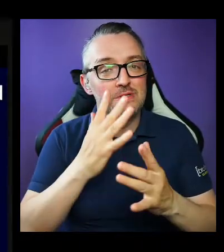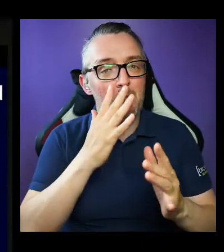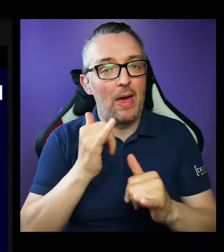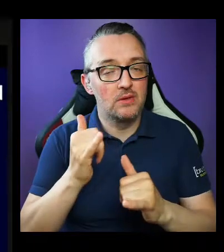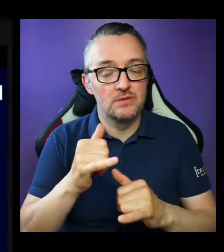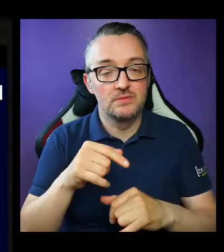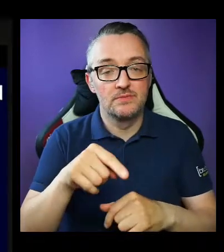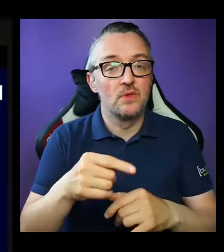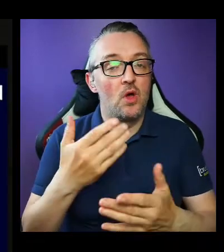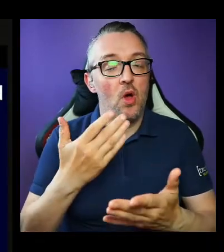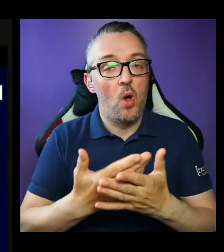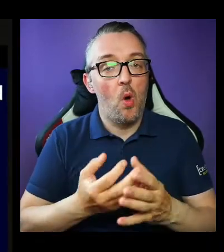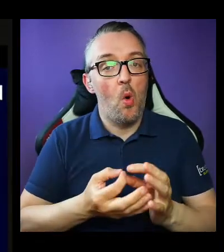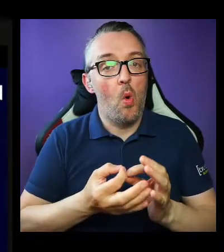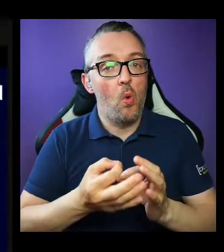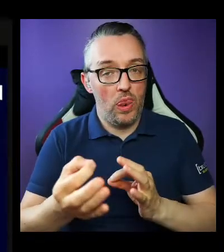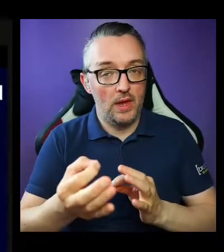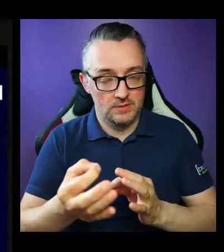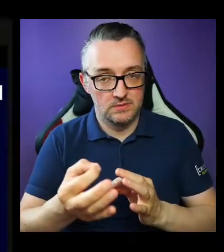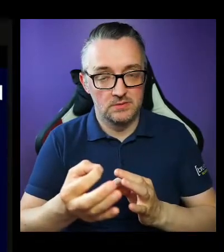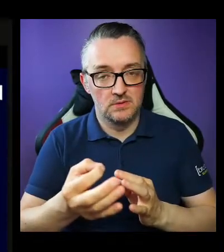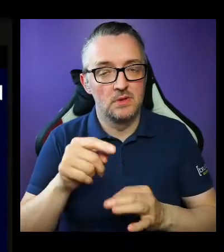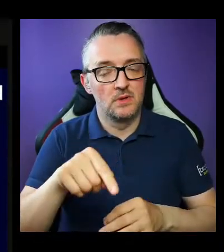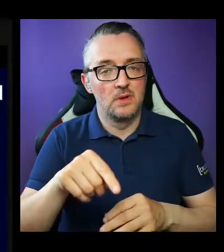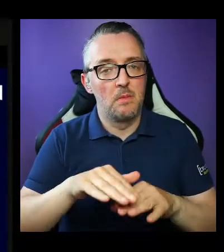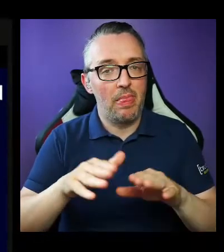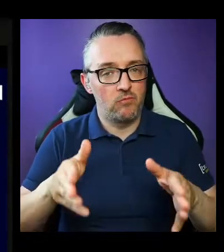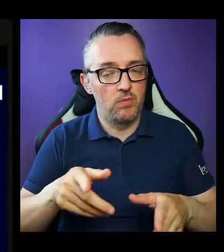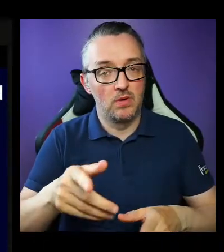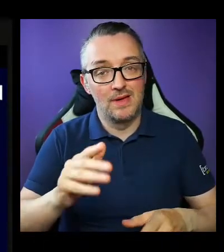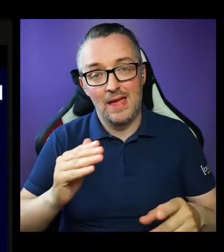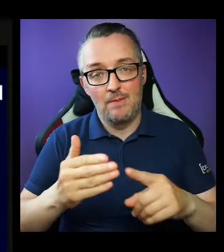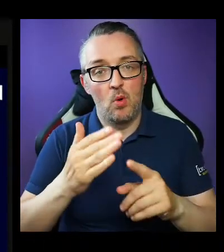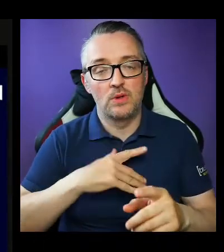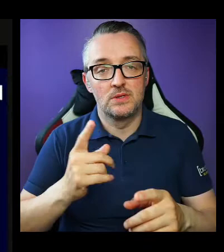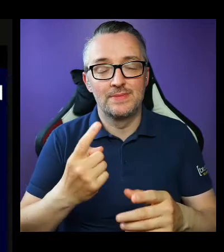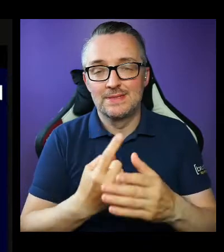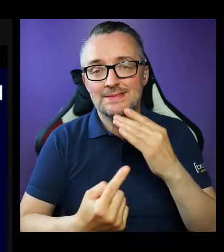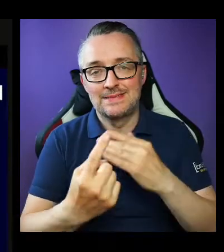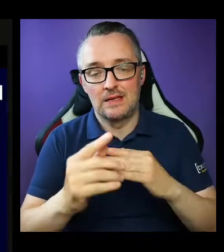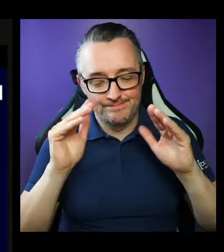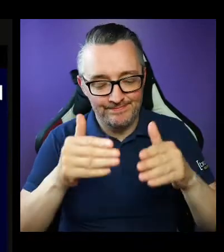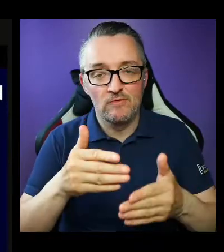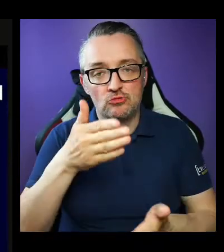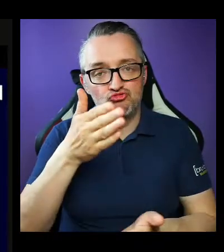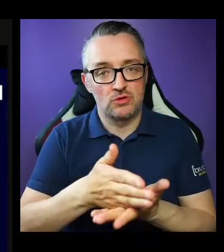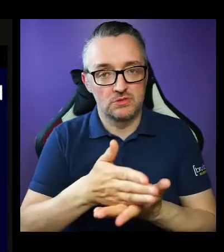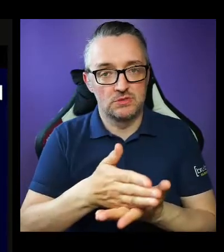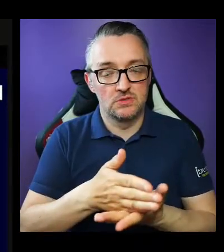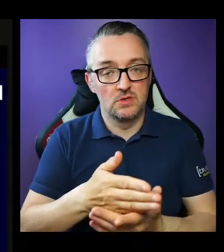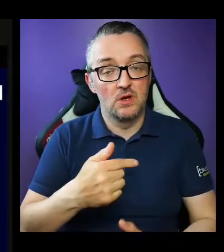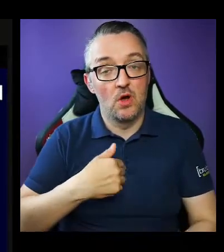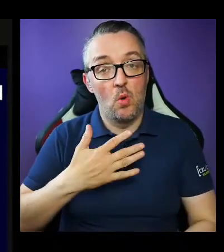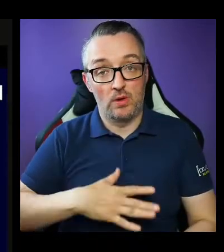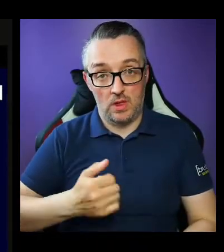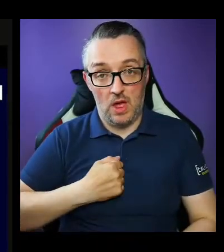an online review platform whose mission is to become a symbol of trust. We want our